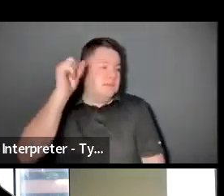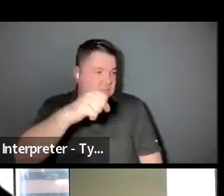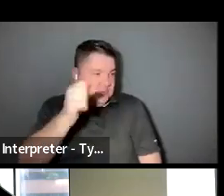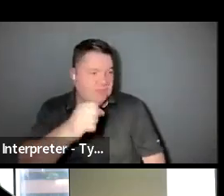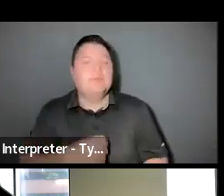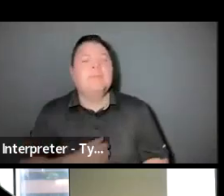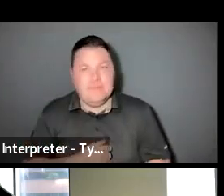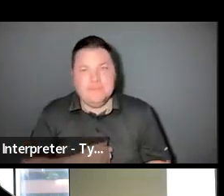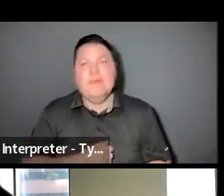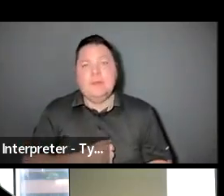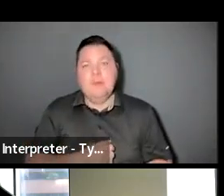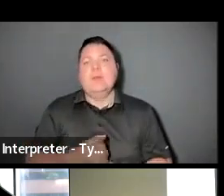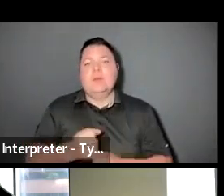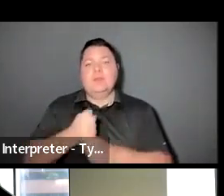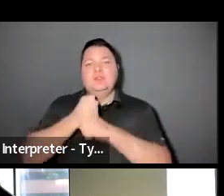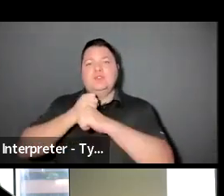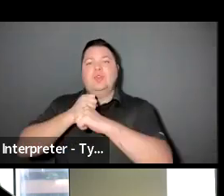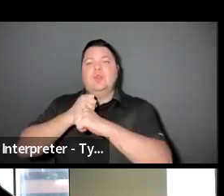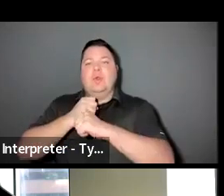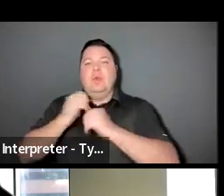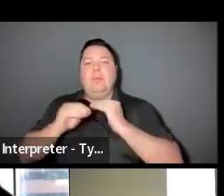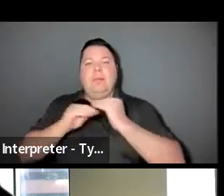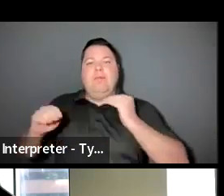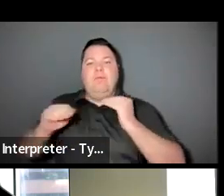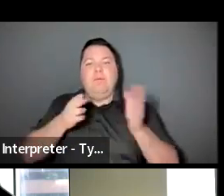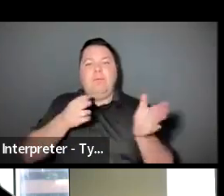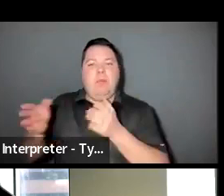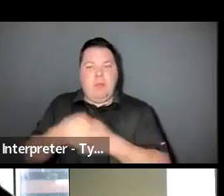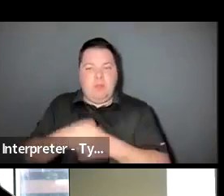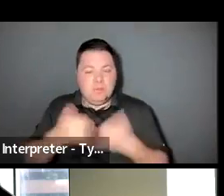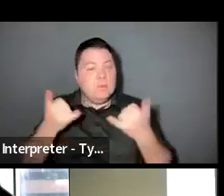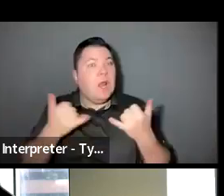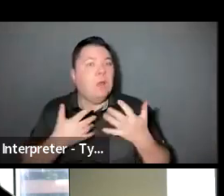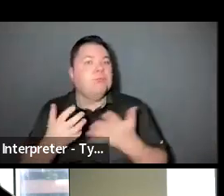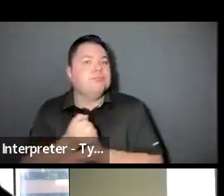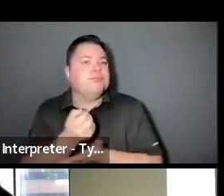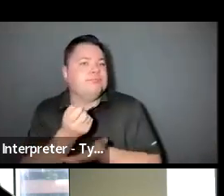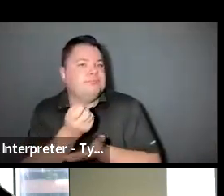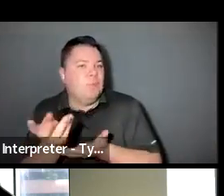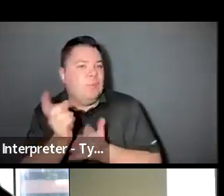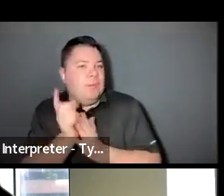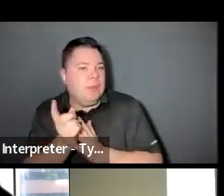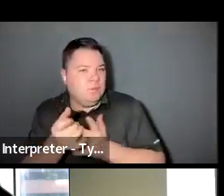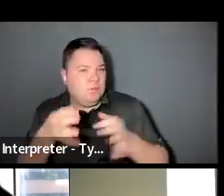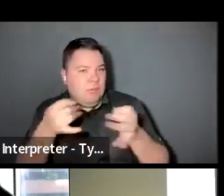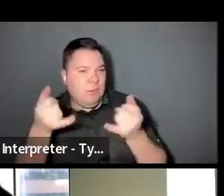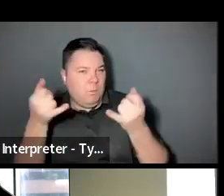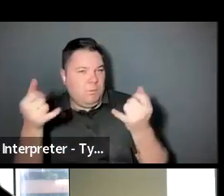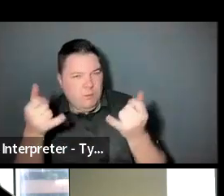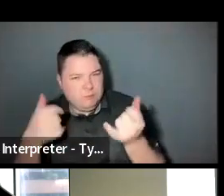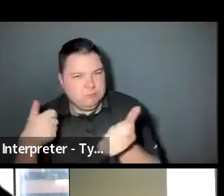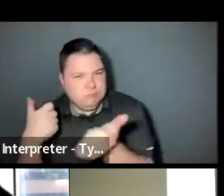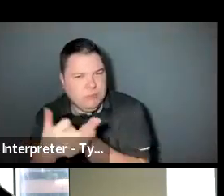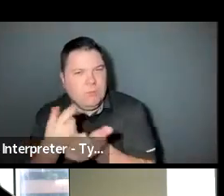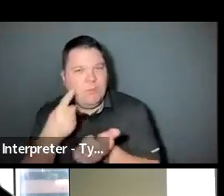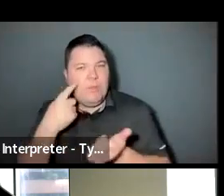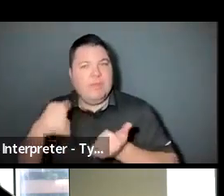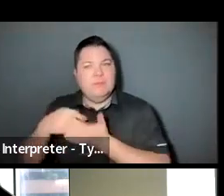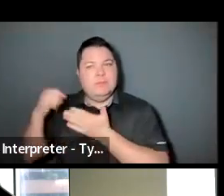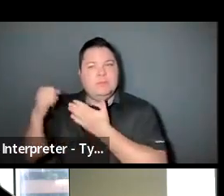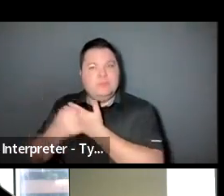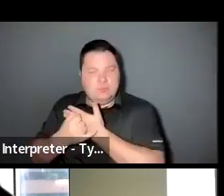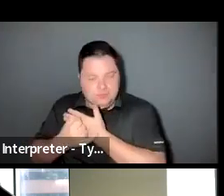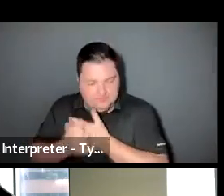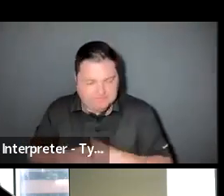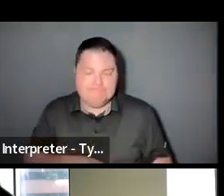So I just wanted to take a few minutes this morning to give you an update on where we are with this project. I